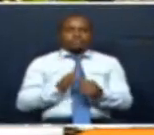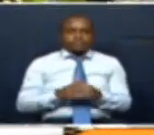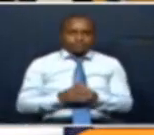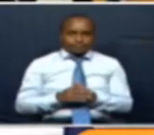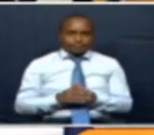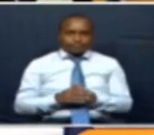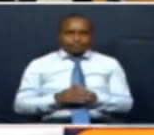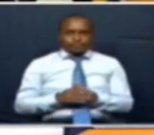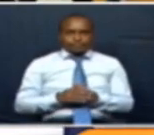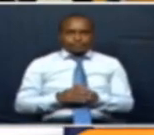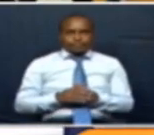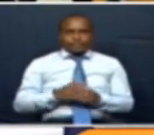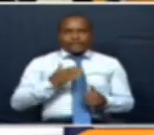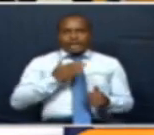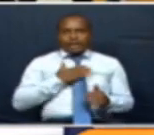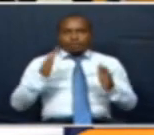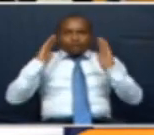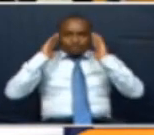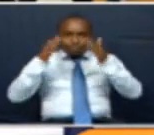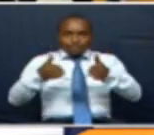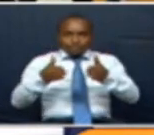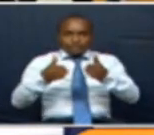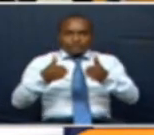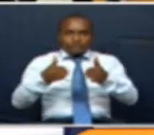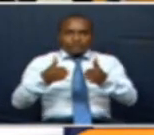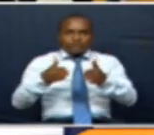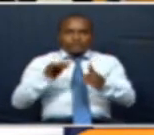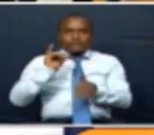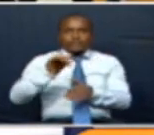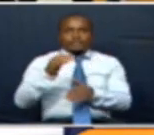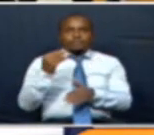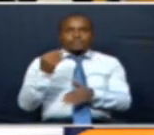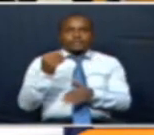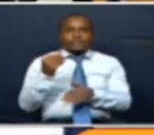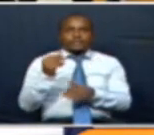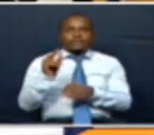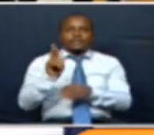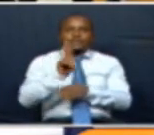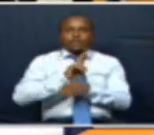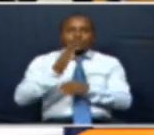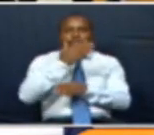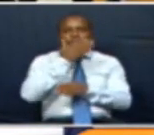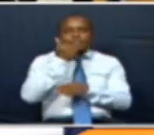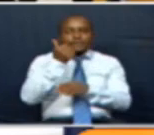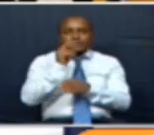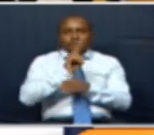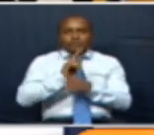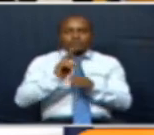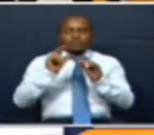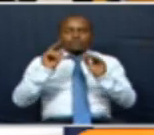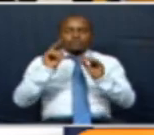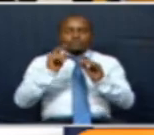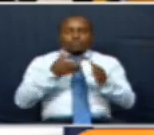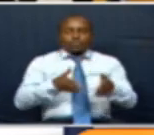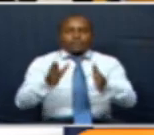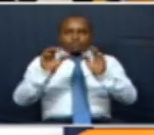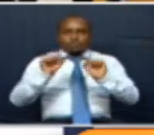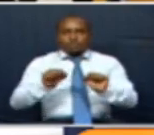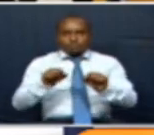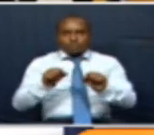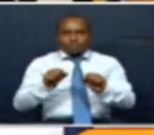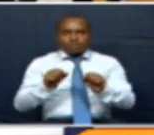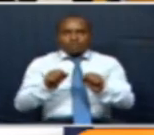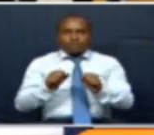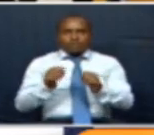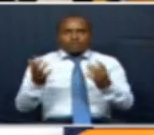tidings. Our commitment is to put that money to the best use possible, to apply it in the